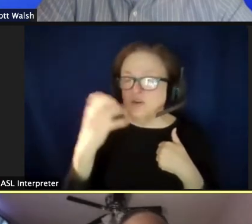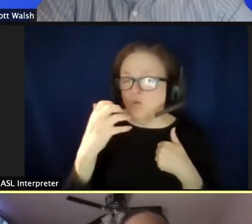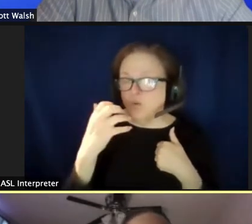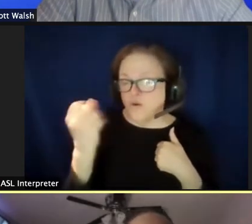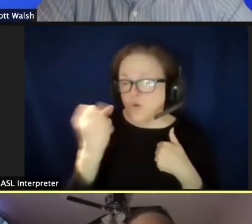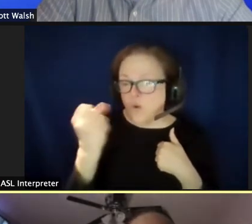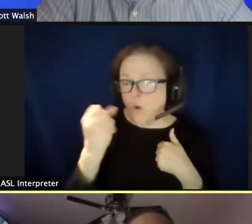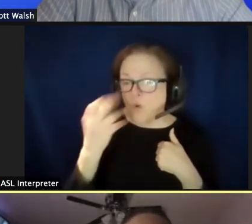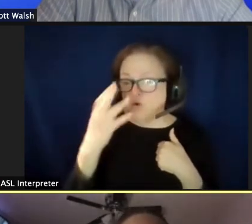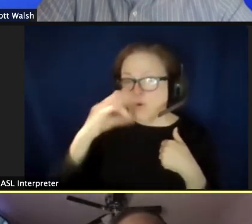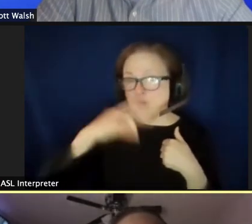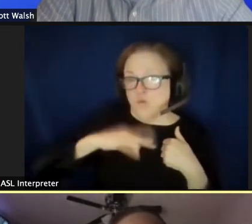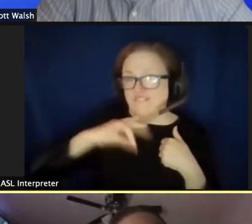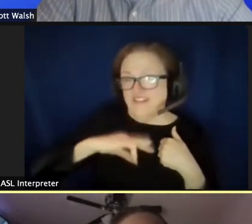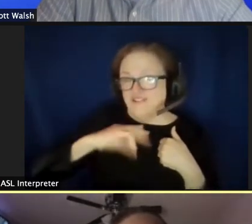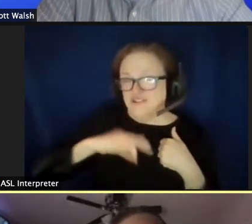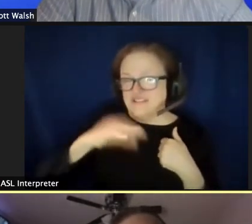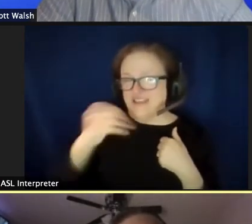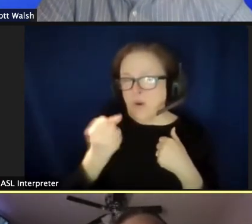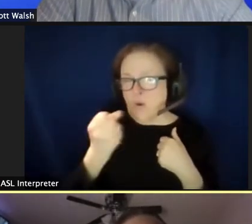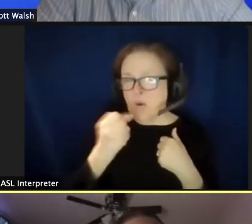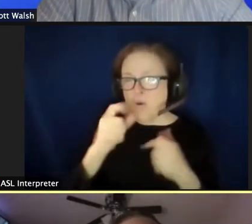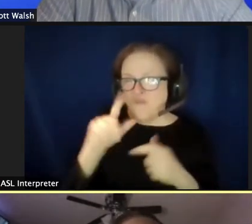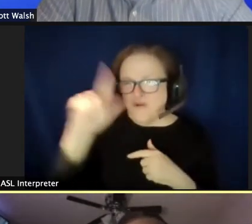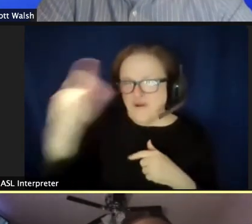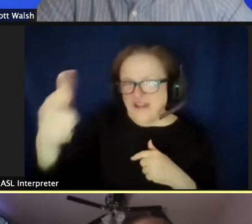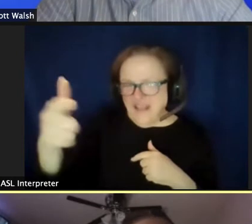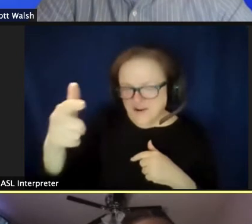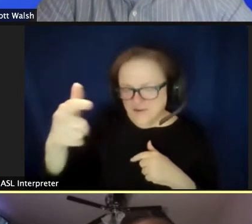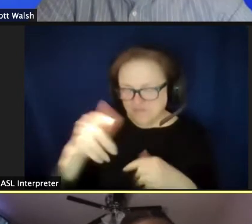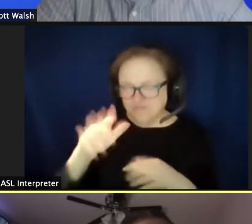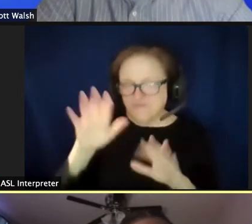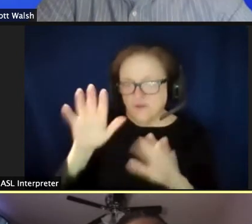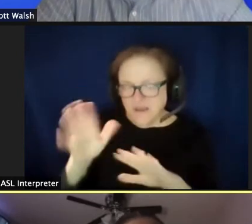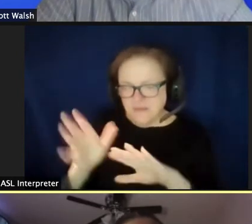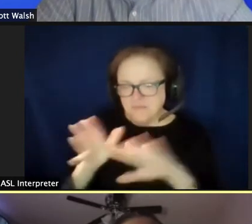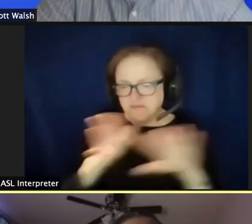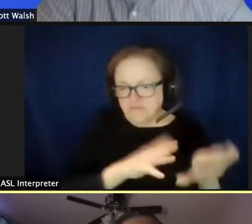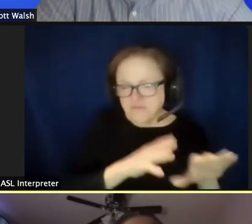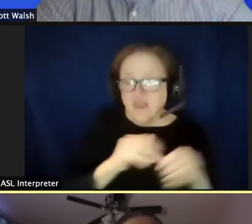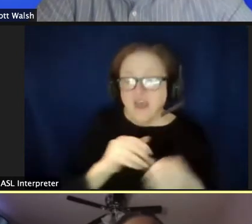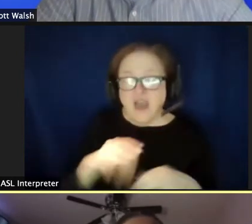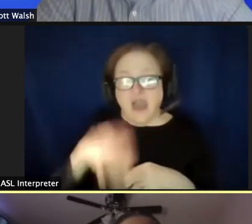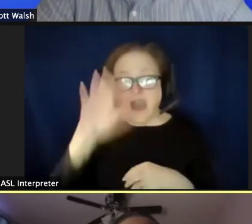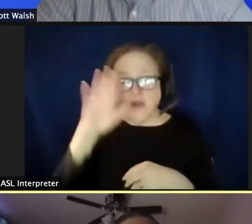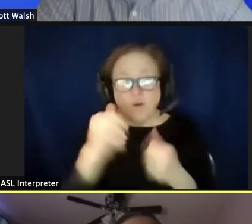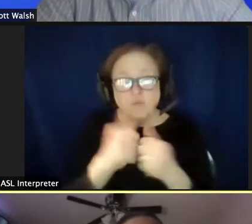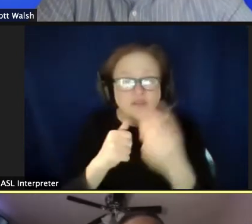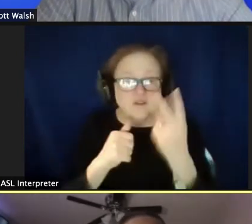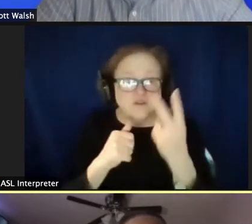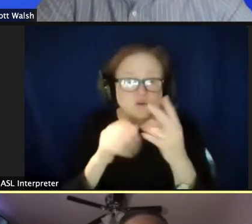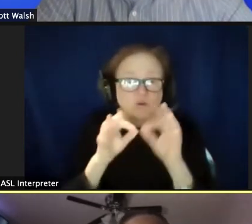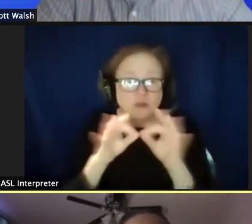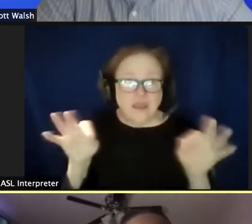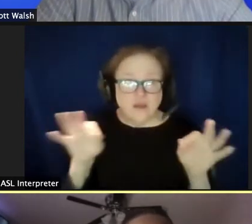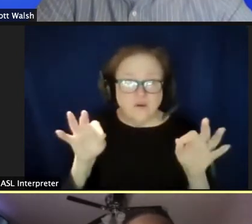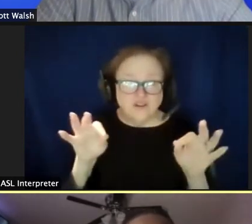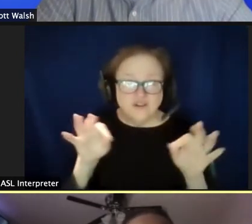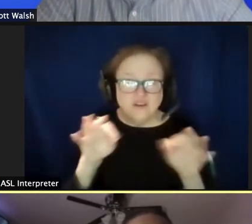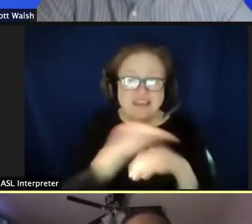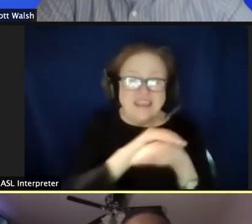save them for later. With that being said, I grew up with two languages, English and Creole.